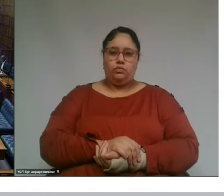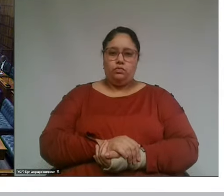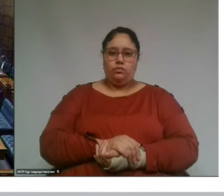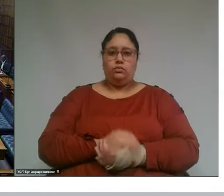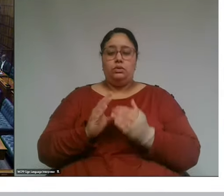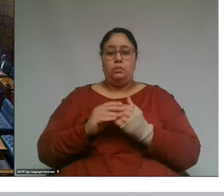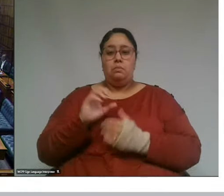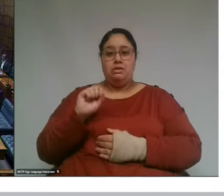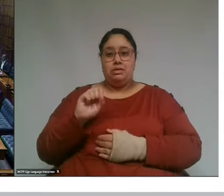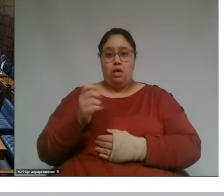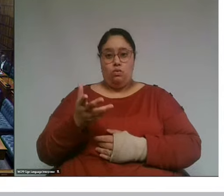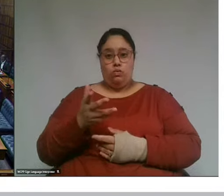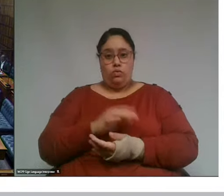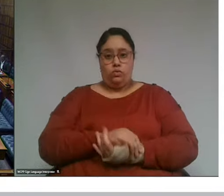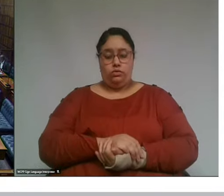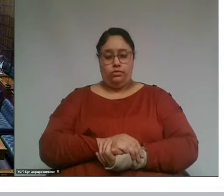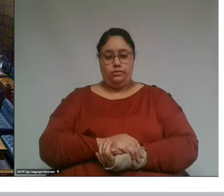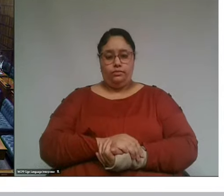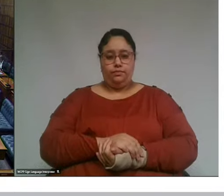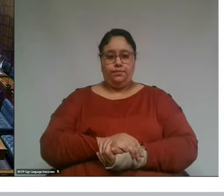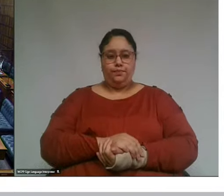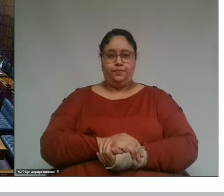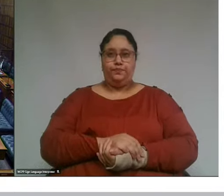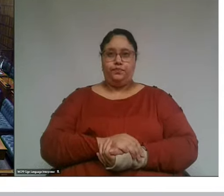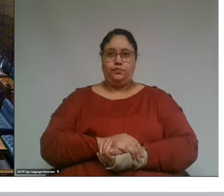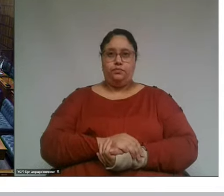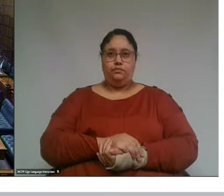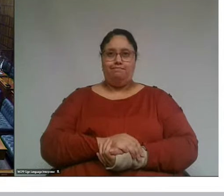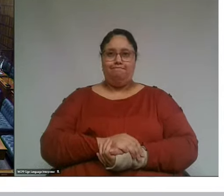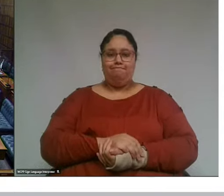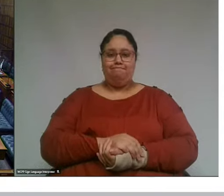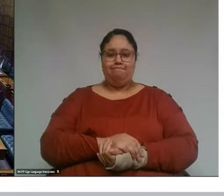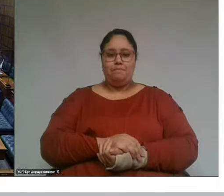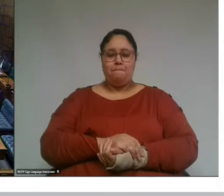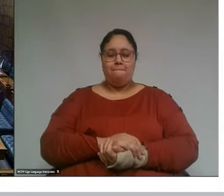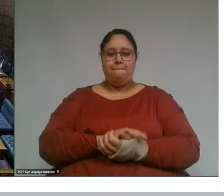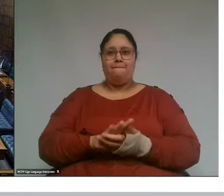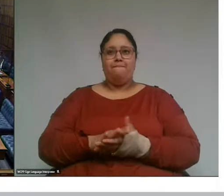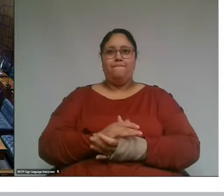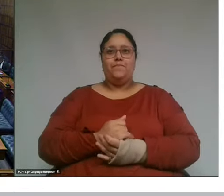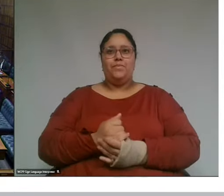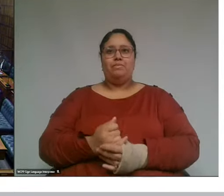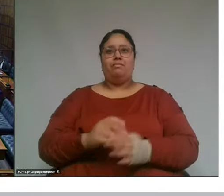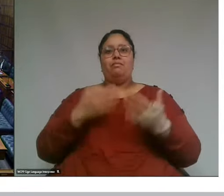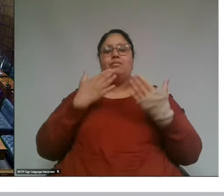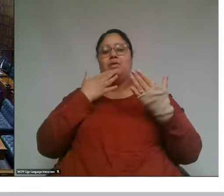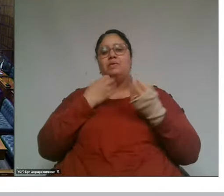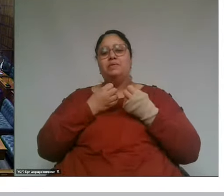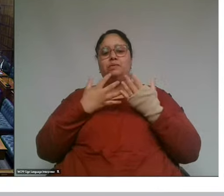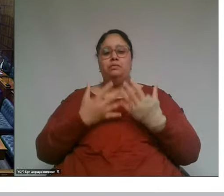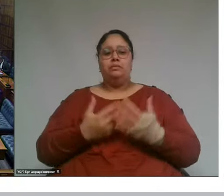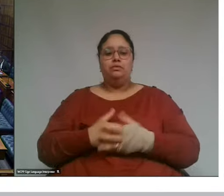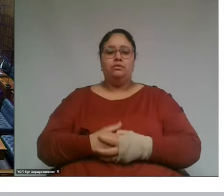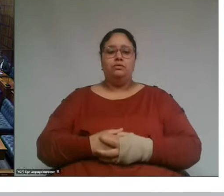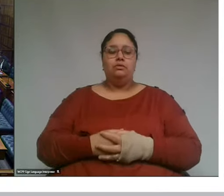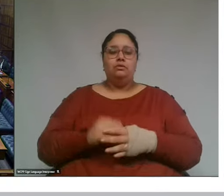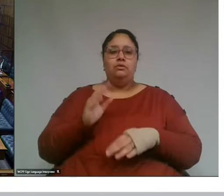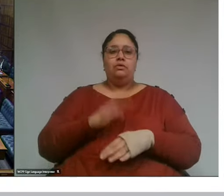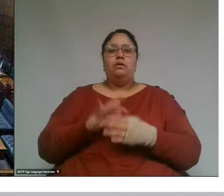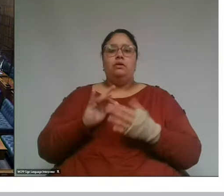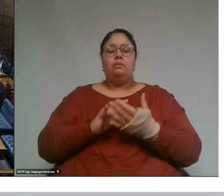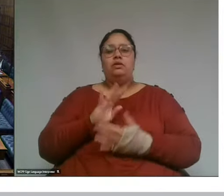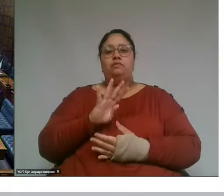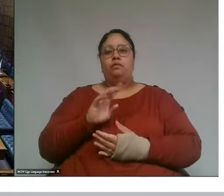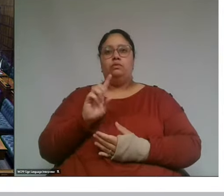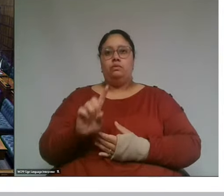member seu sure thank you very much just me a few ones on page 41 you're